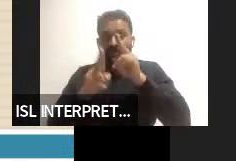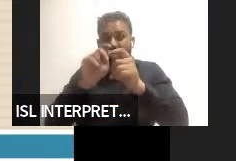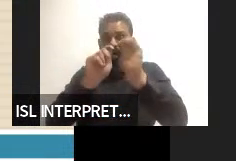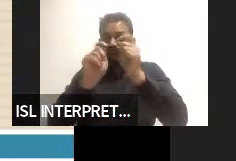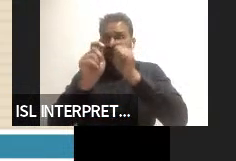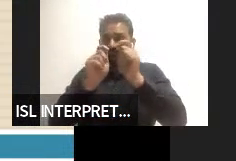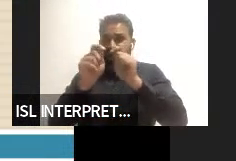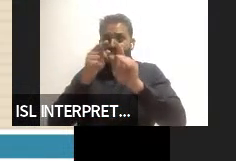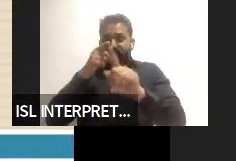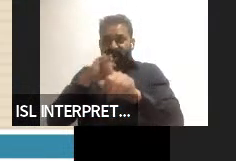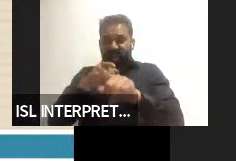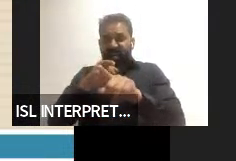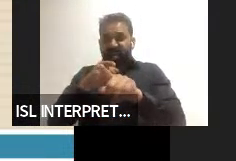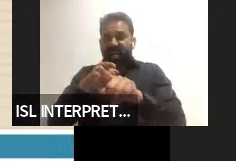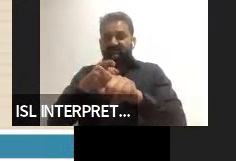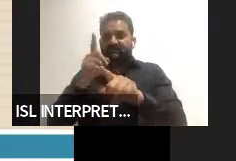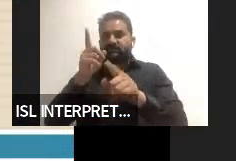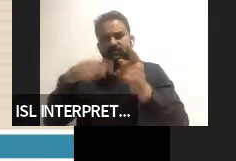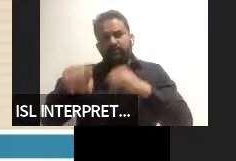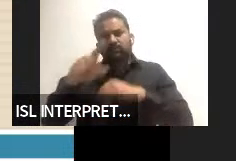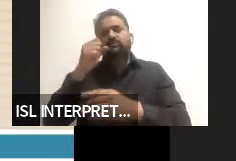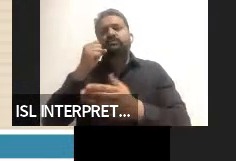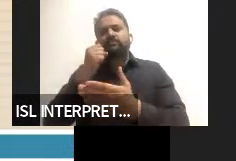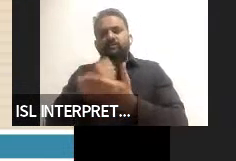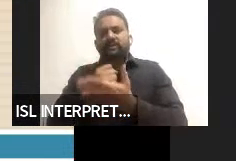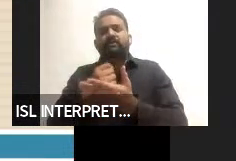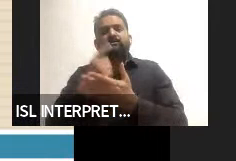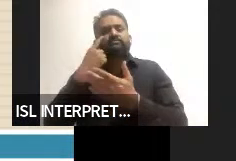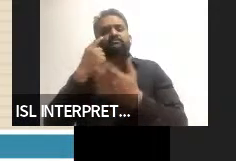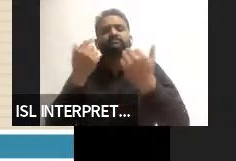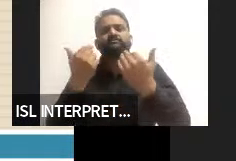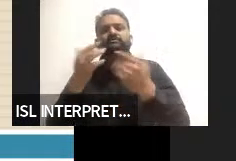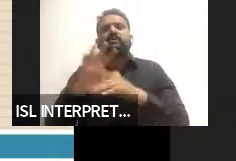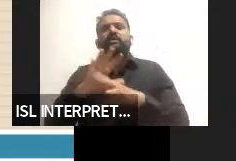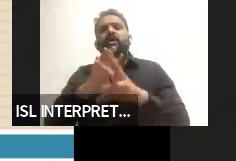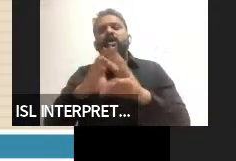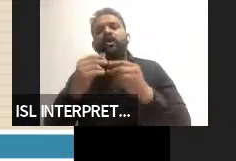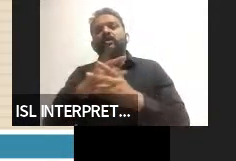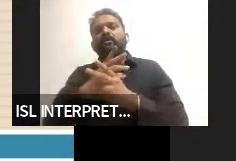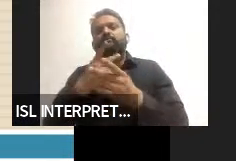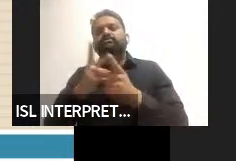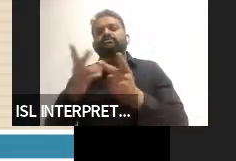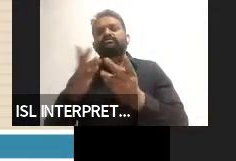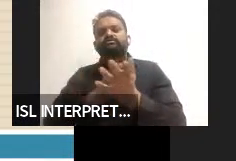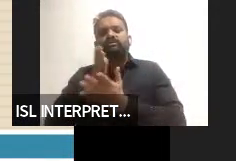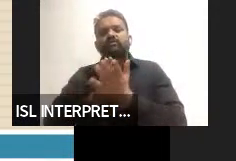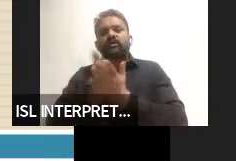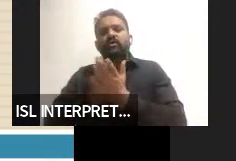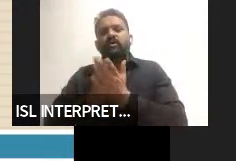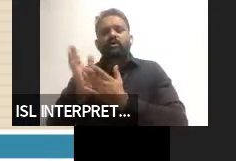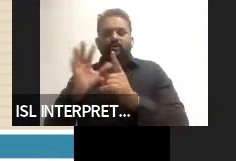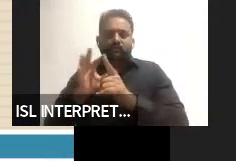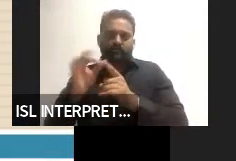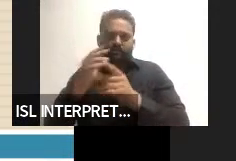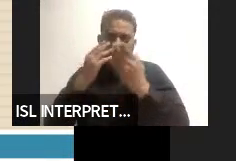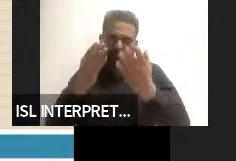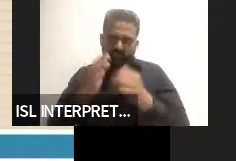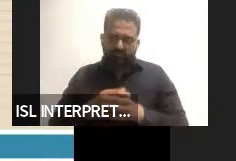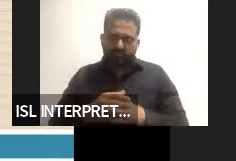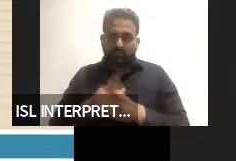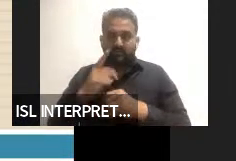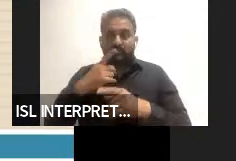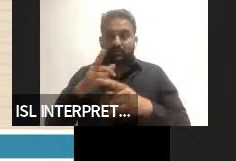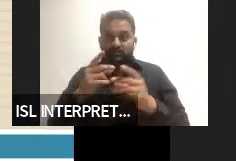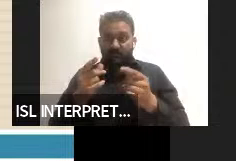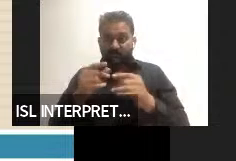that time, you should also check all your sources again. So generally when you write in a rush,